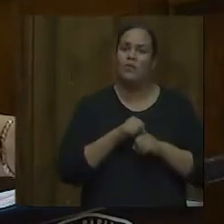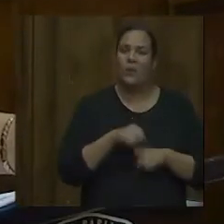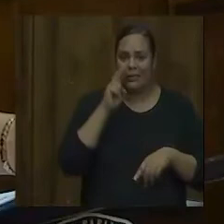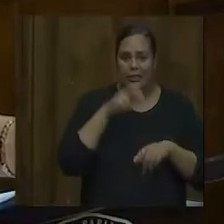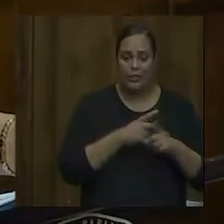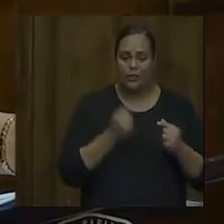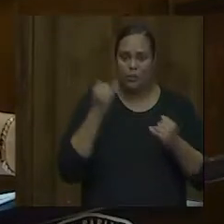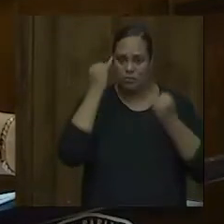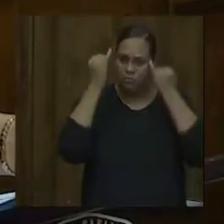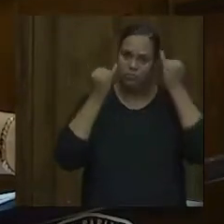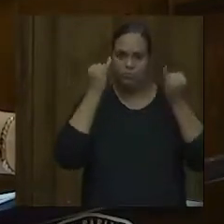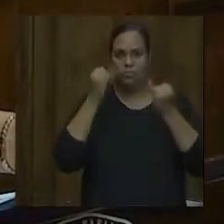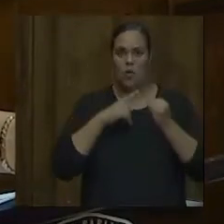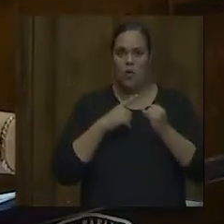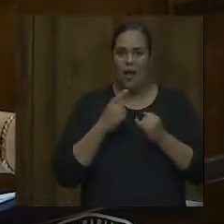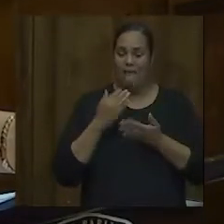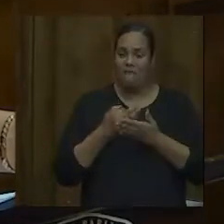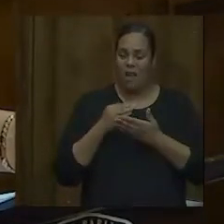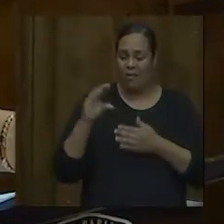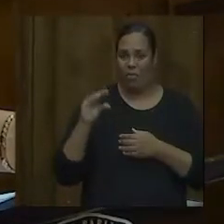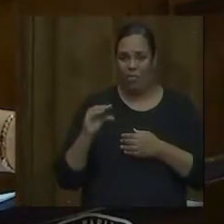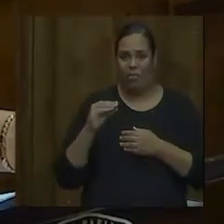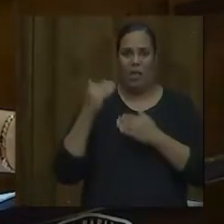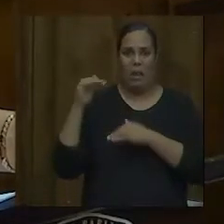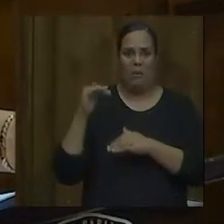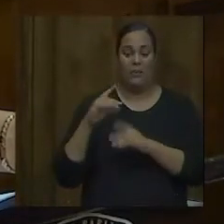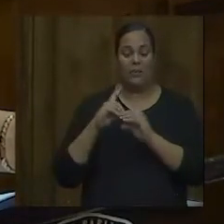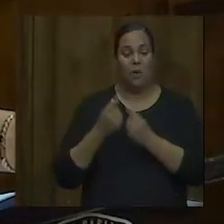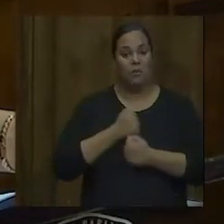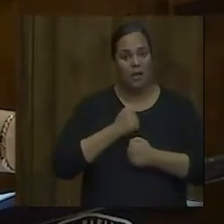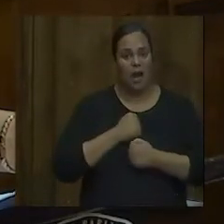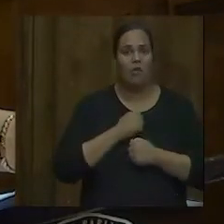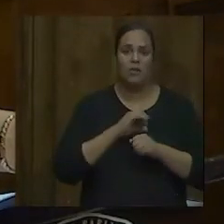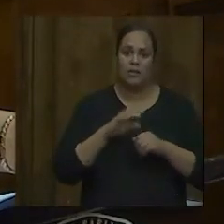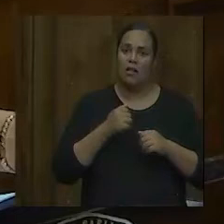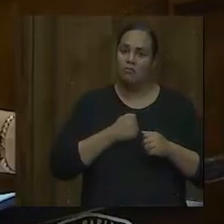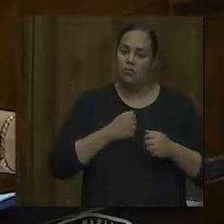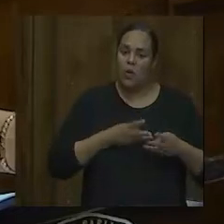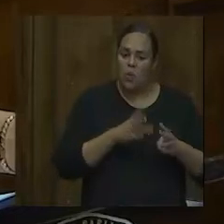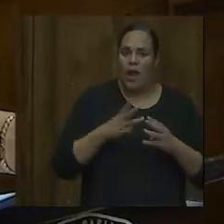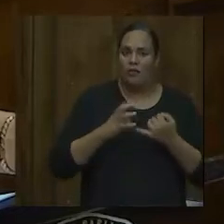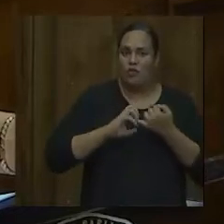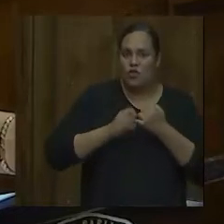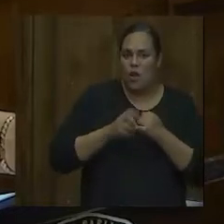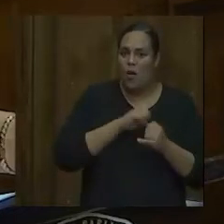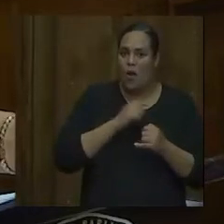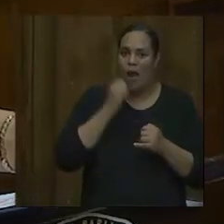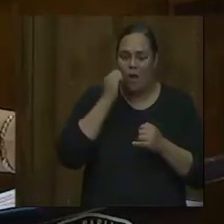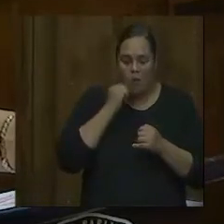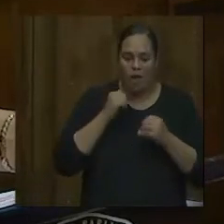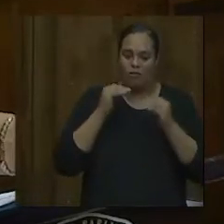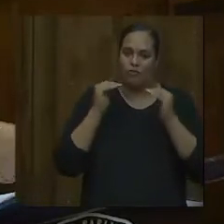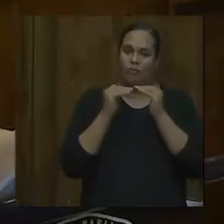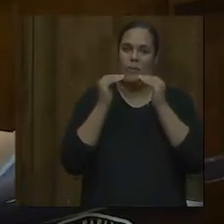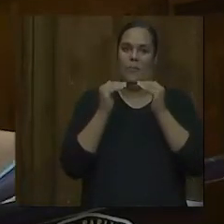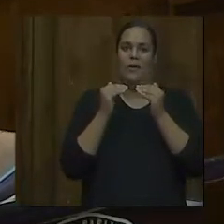become innovative with the very little funds available to us. Our department continues in its resilient efforts to rebuild the once divided nation